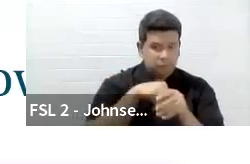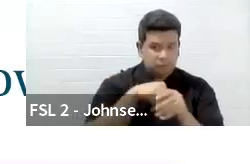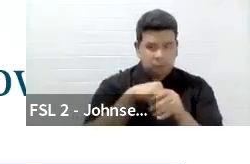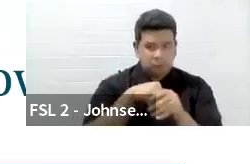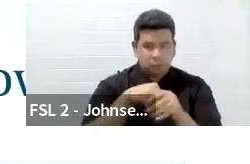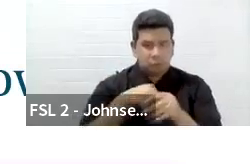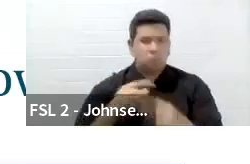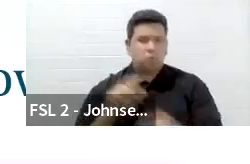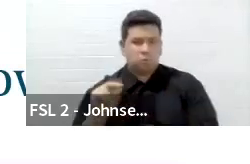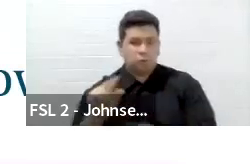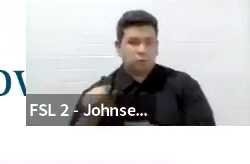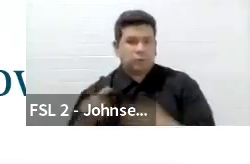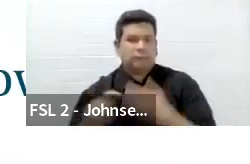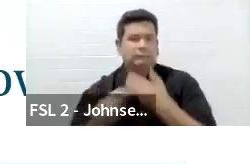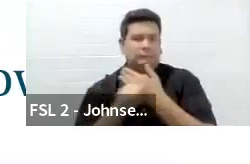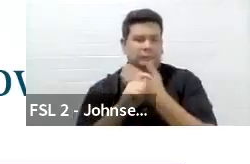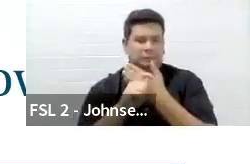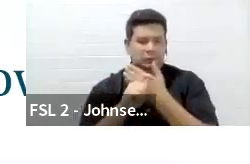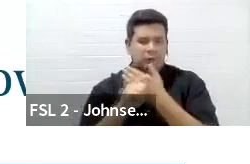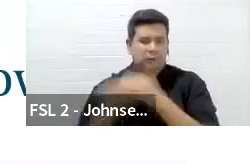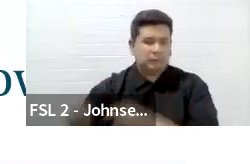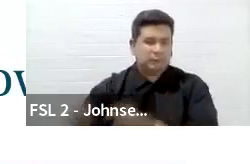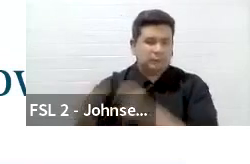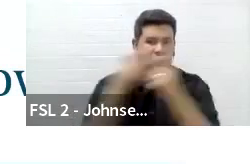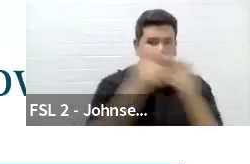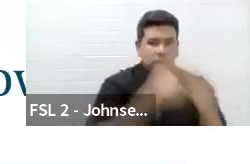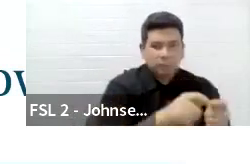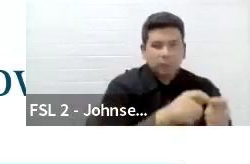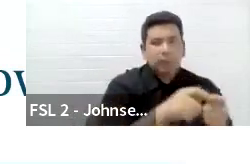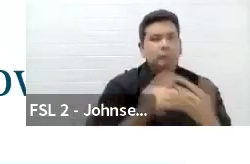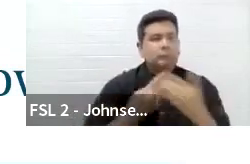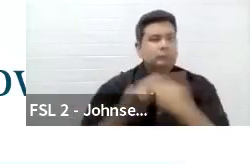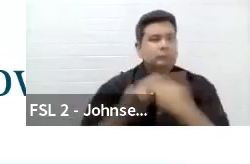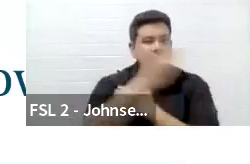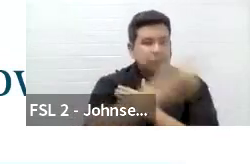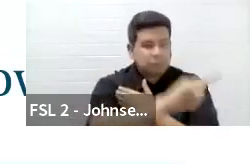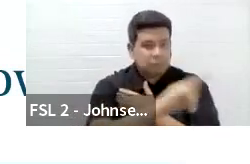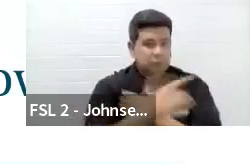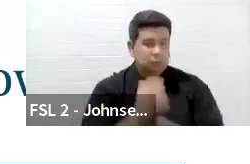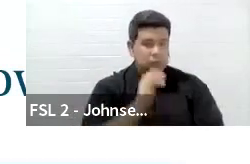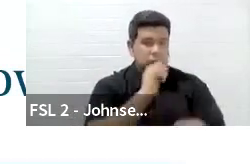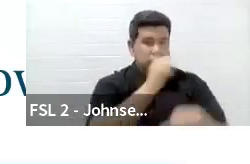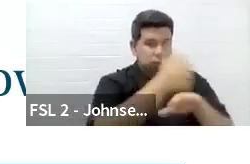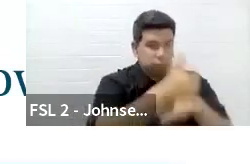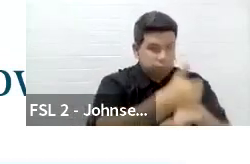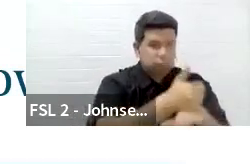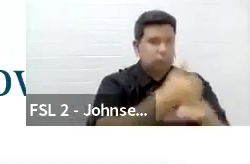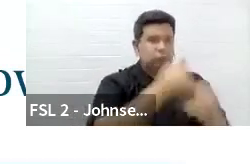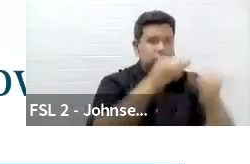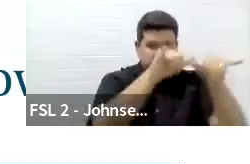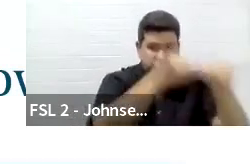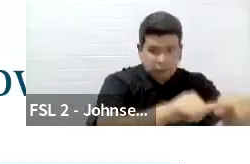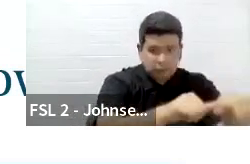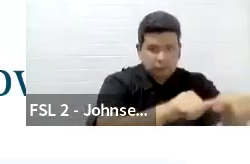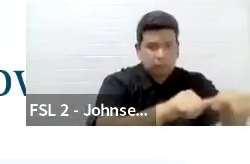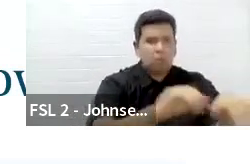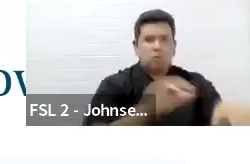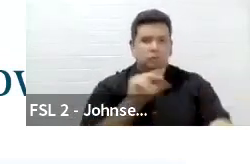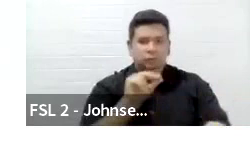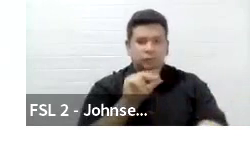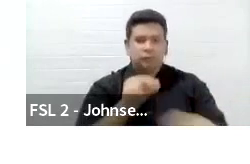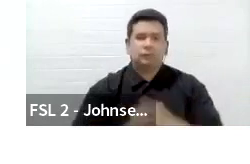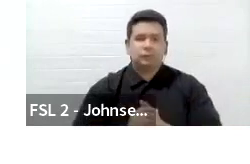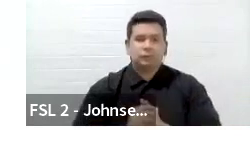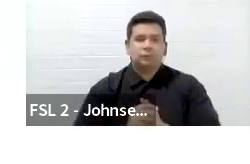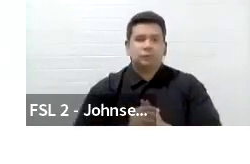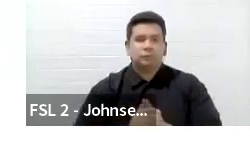and therefore are not expected to establish permanent residence abroad. Okay, so between the